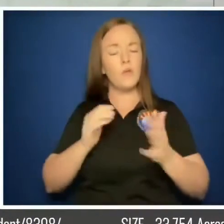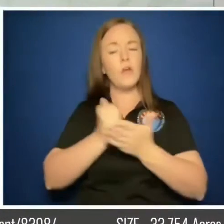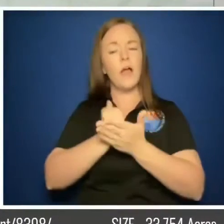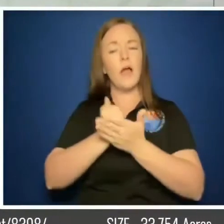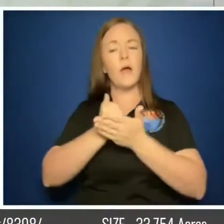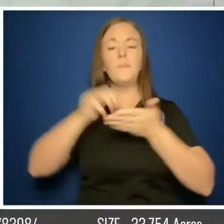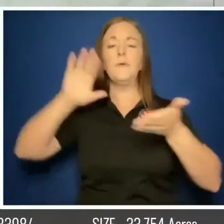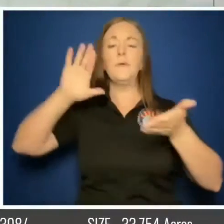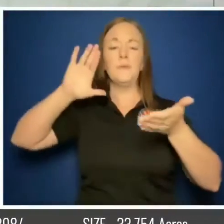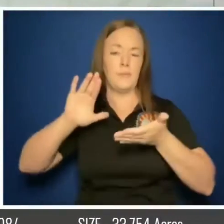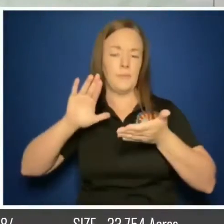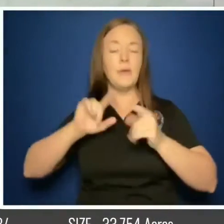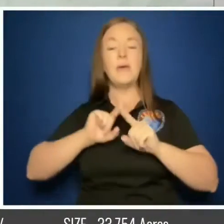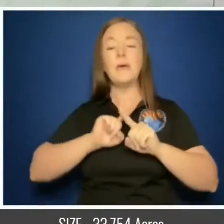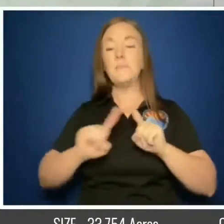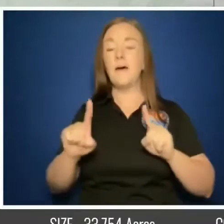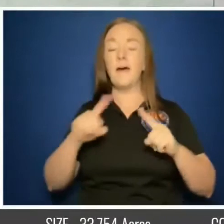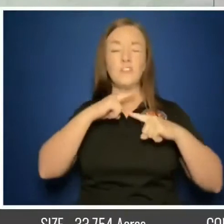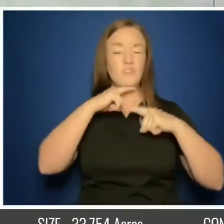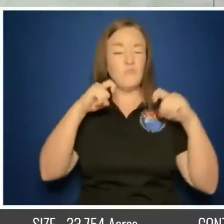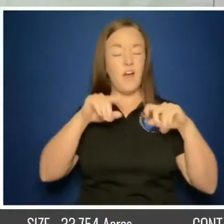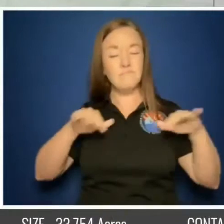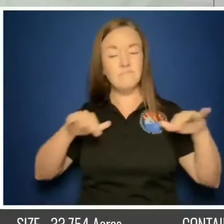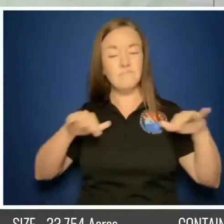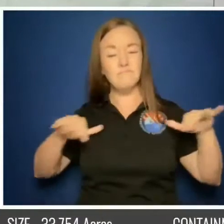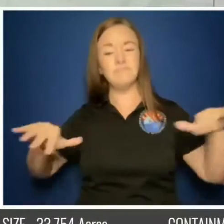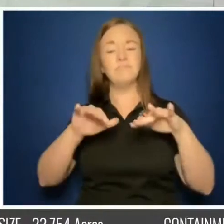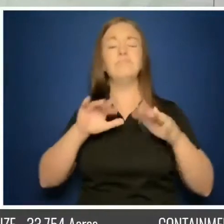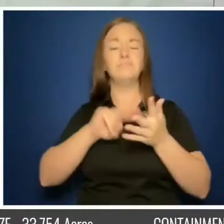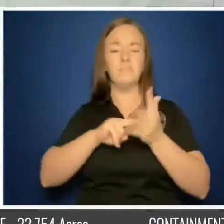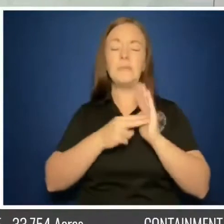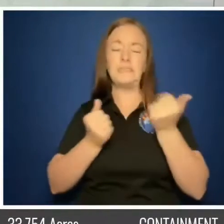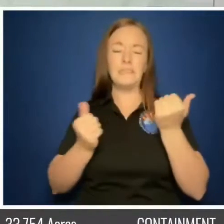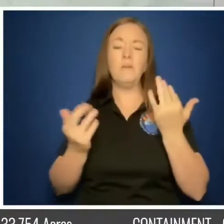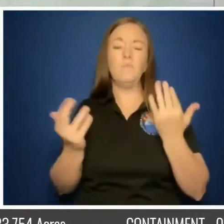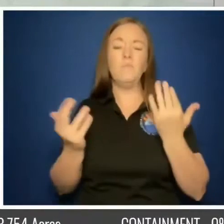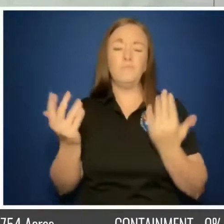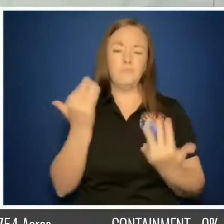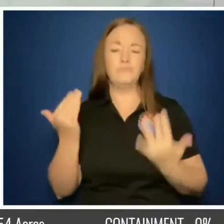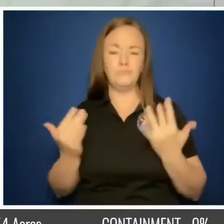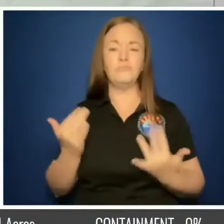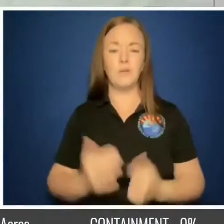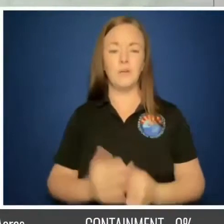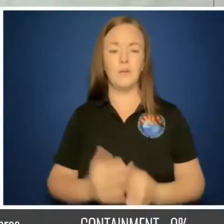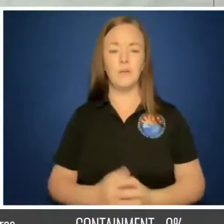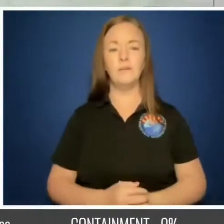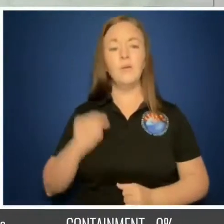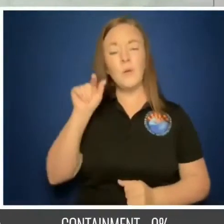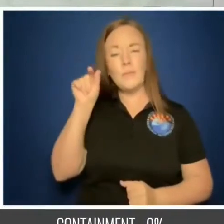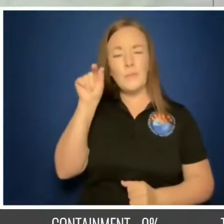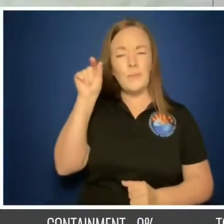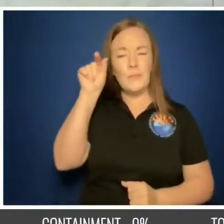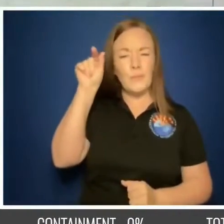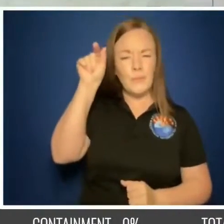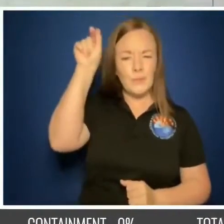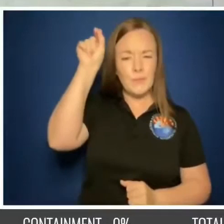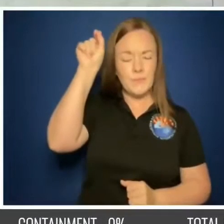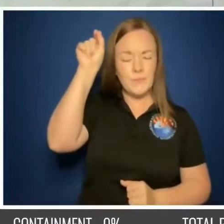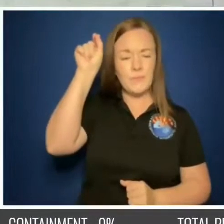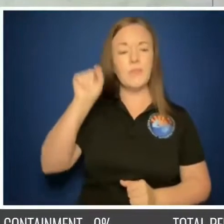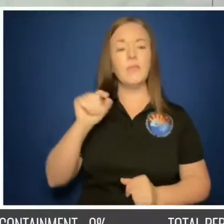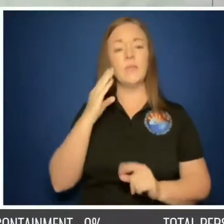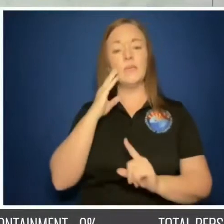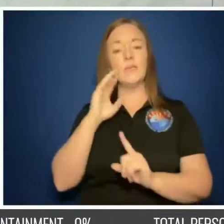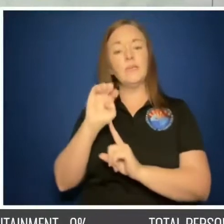the fuels conditions are still pretty volatile at this time. As we continue north here, the fire east of Chicken Hawk